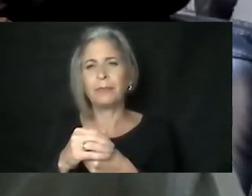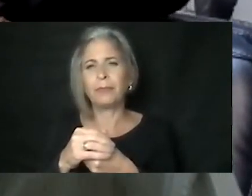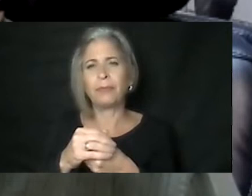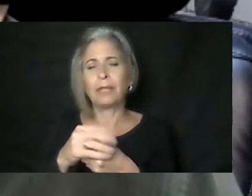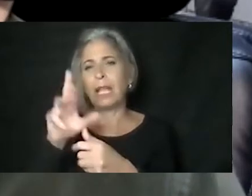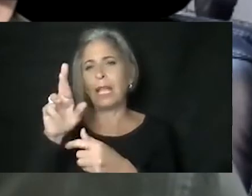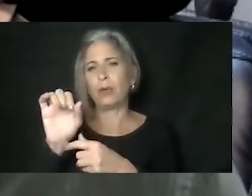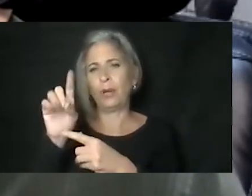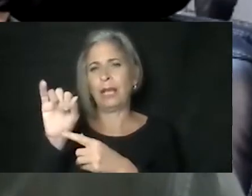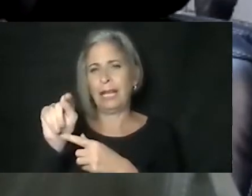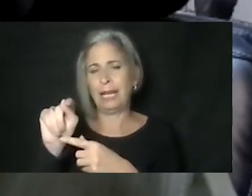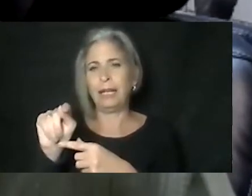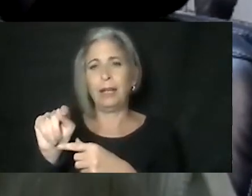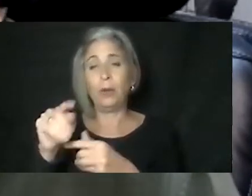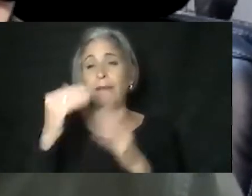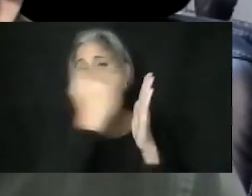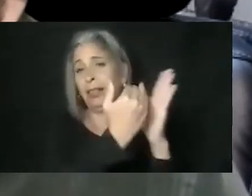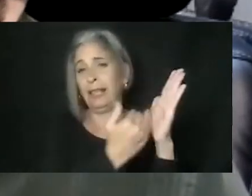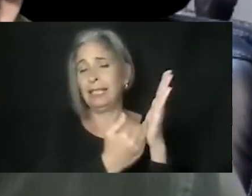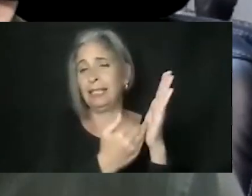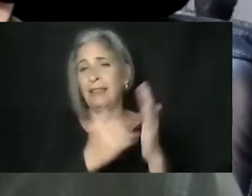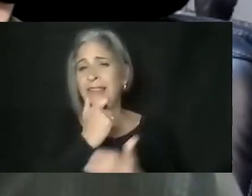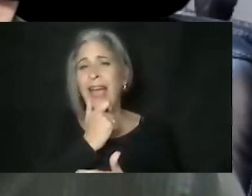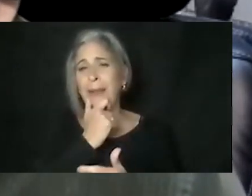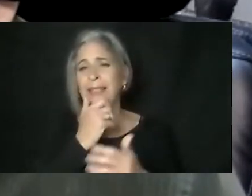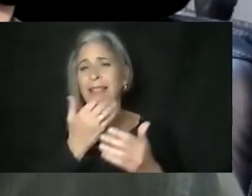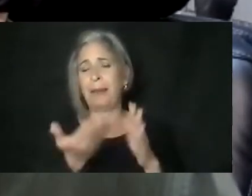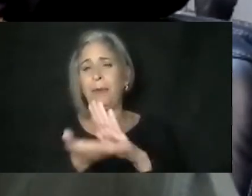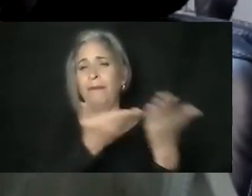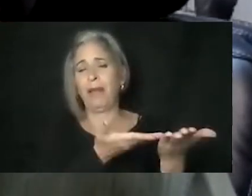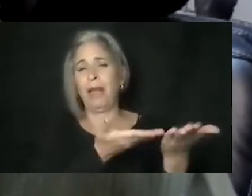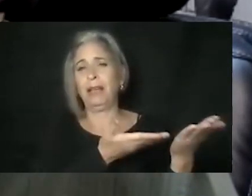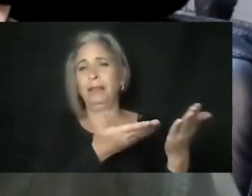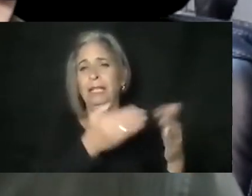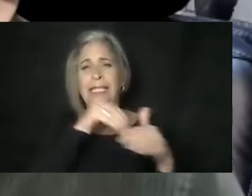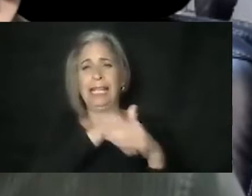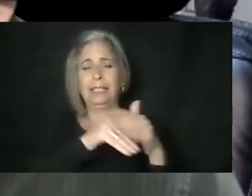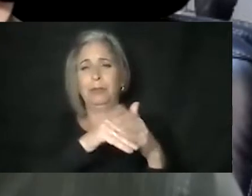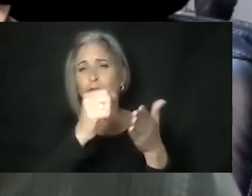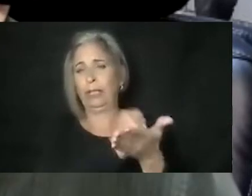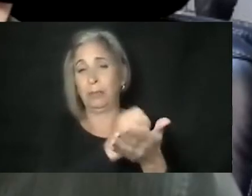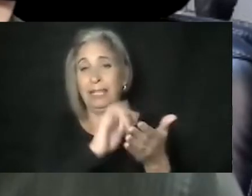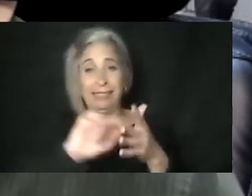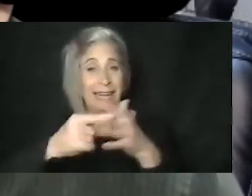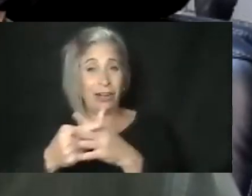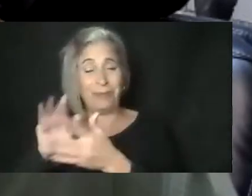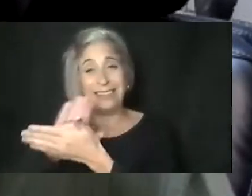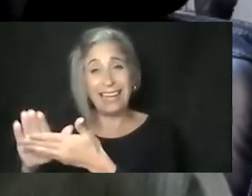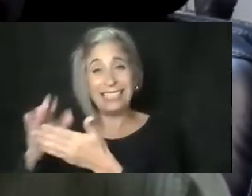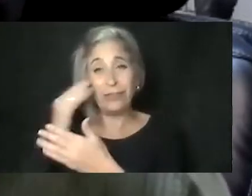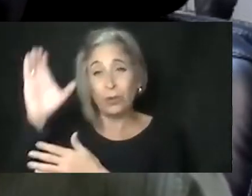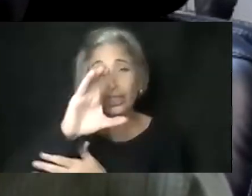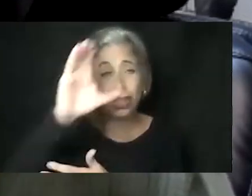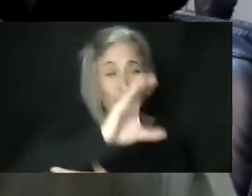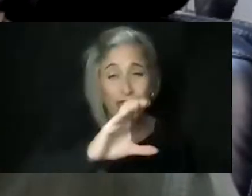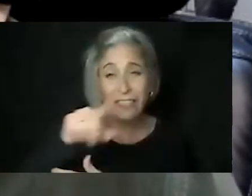Reddit. We maintain a list of comics that provide accessible transcriptions, and that was sort of started because, hey, wouldn't it be nice if we could search this